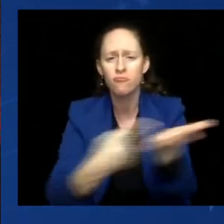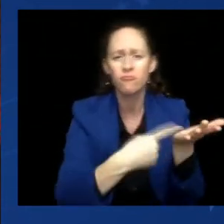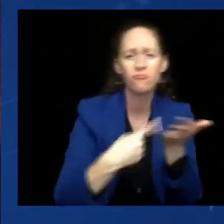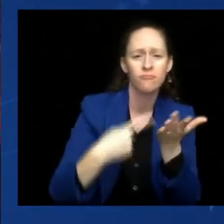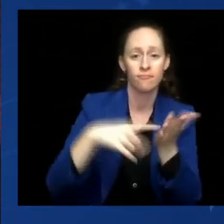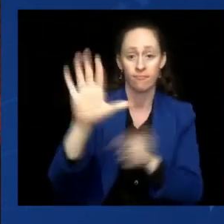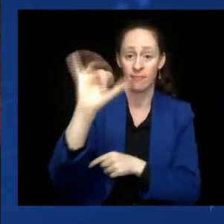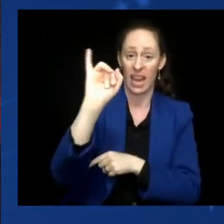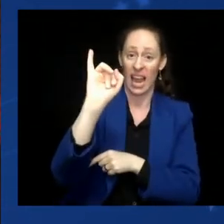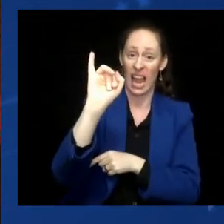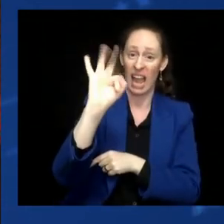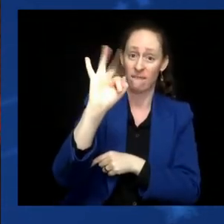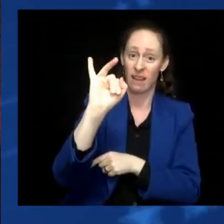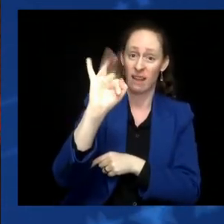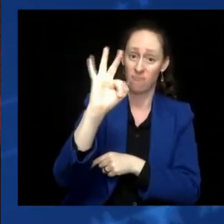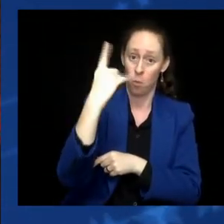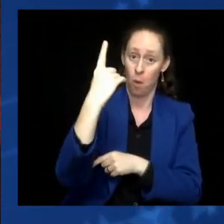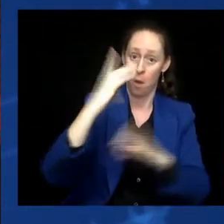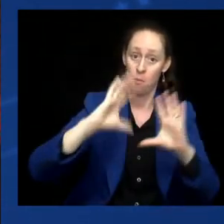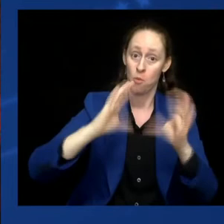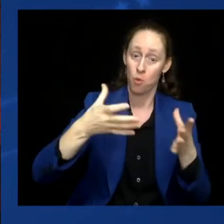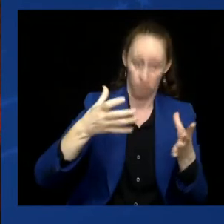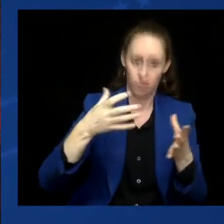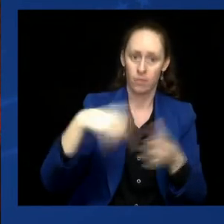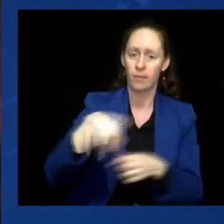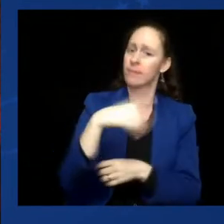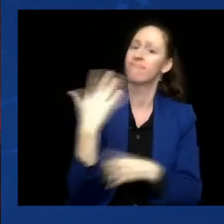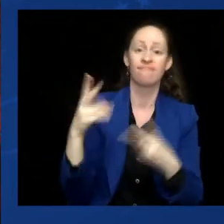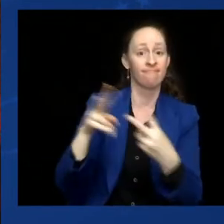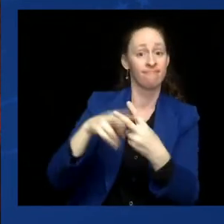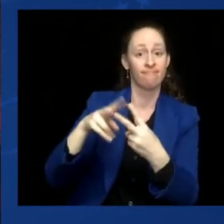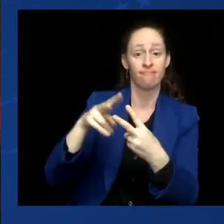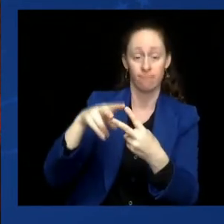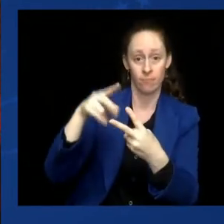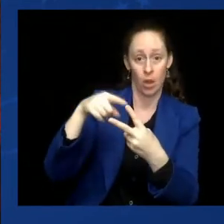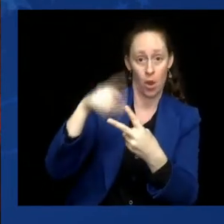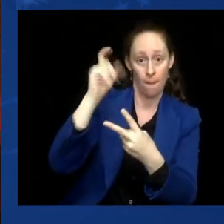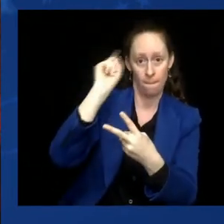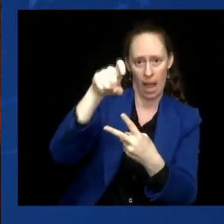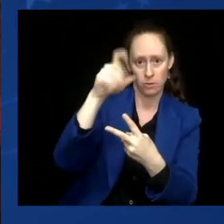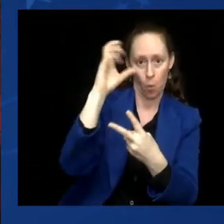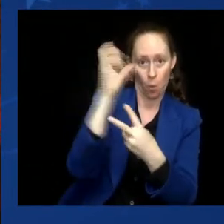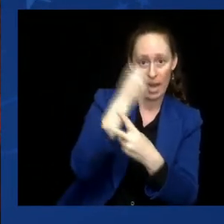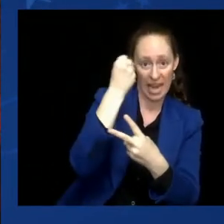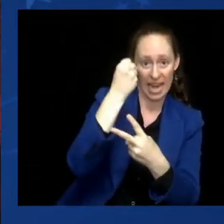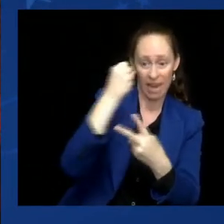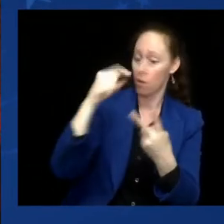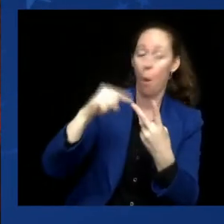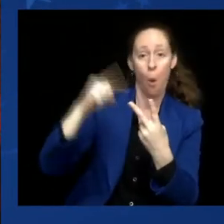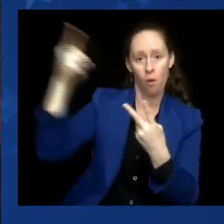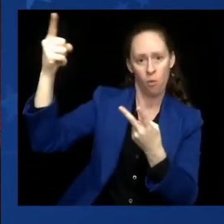they win or they were cheated. And that's where the MAGA Republicans are today.